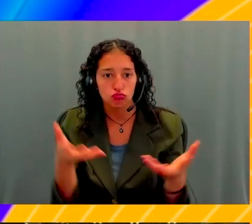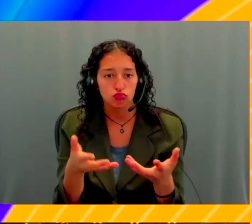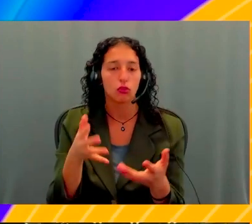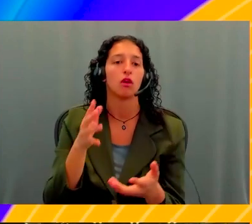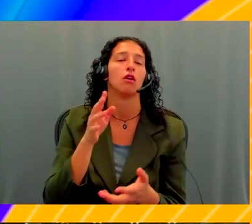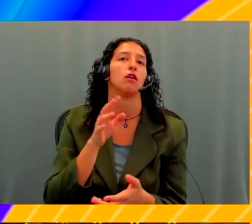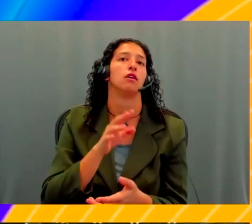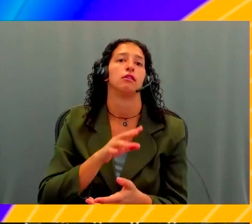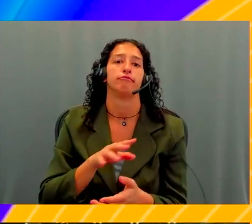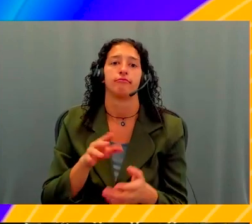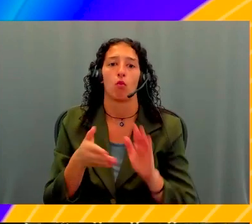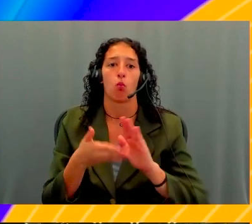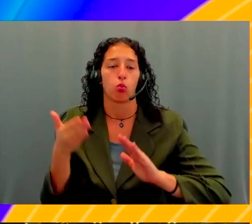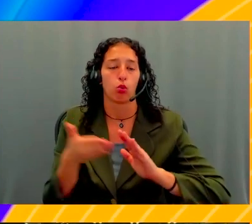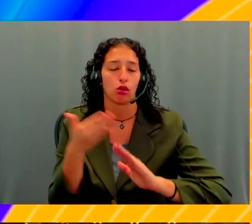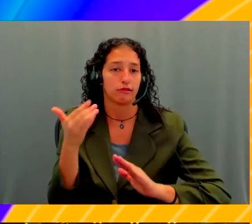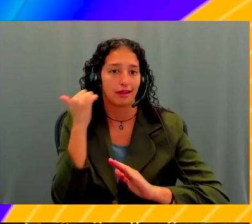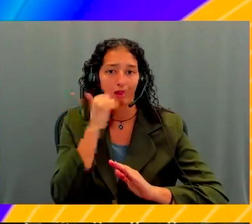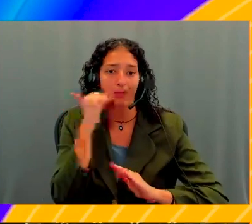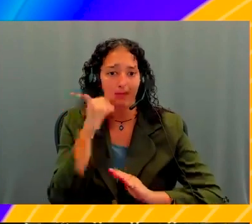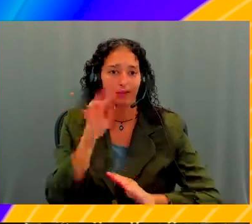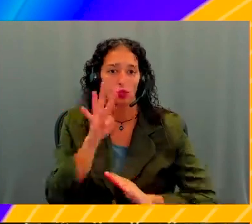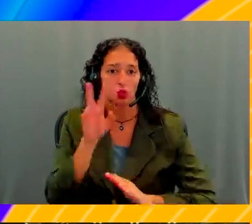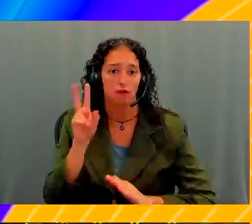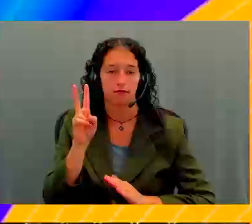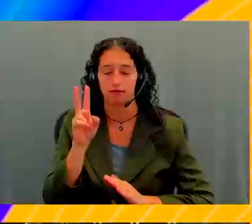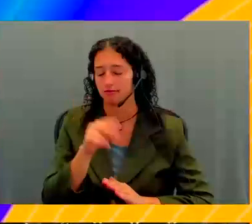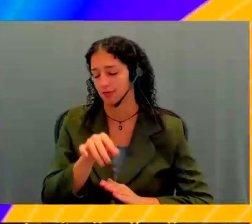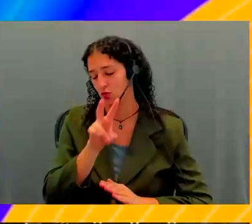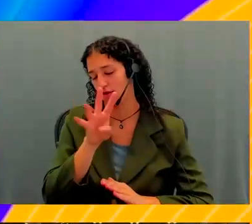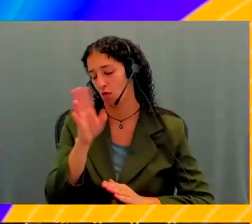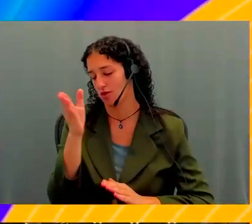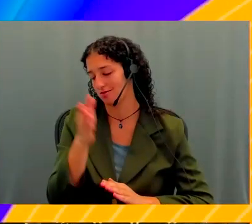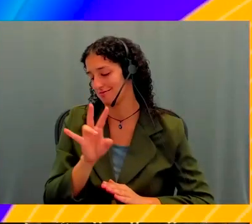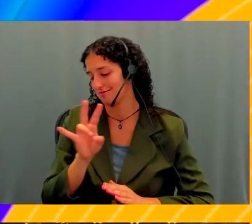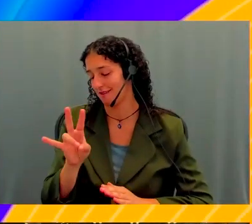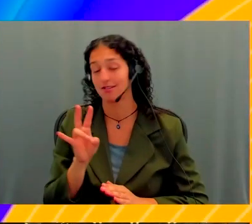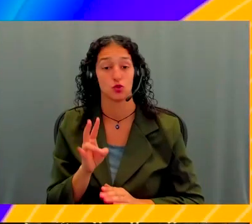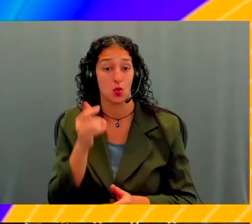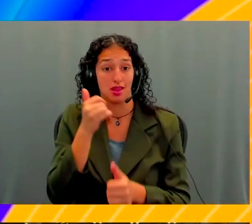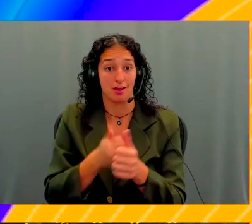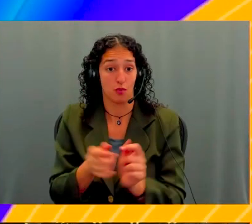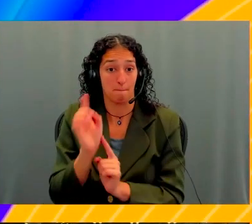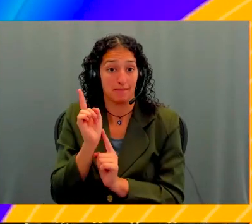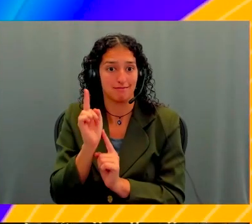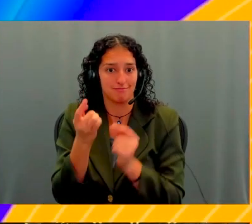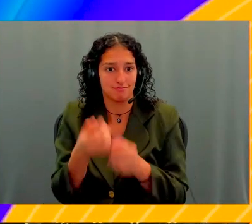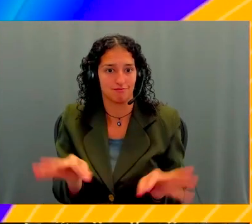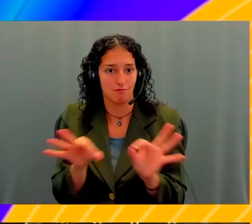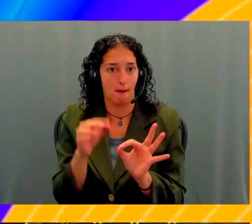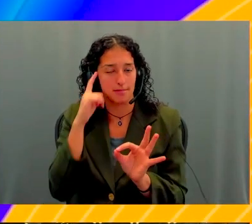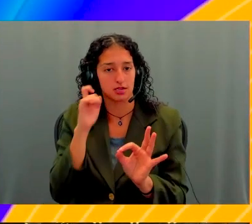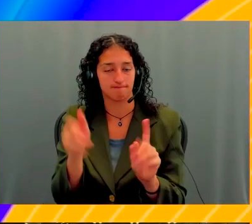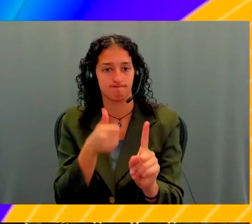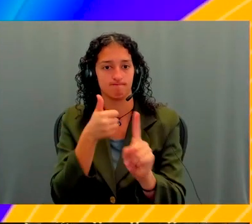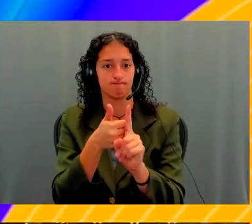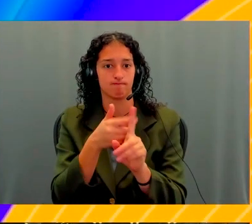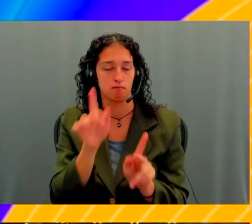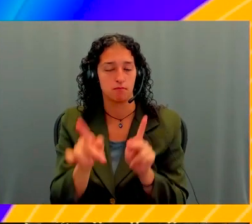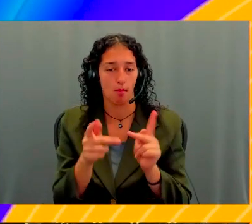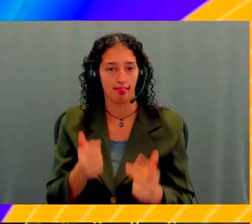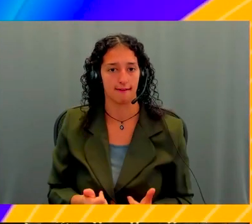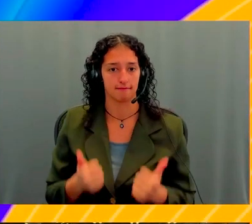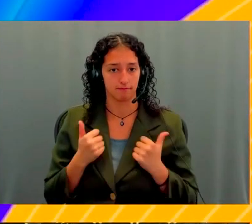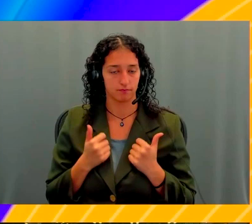a minute's downtime is critical because it directly affects patients' lives. Wow. So since they've deployed Monitron in one of their